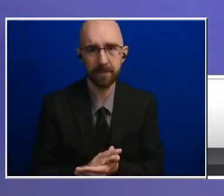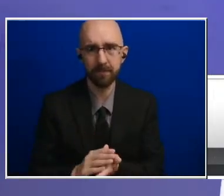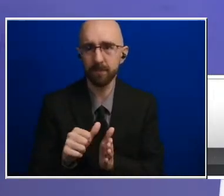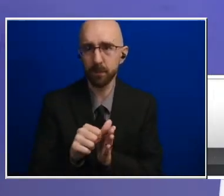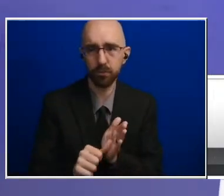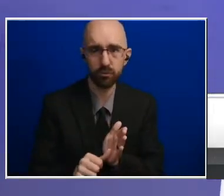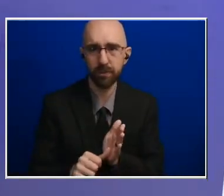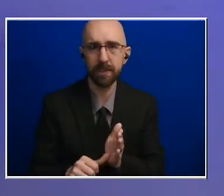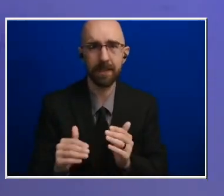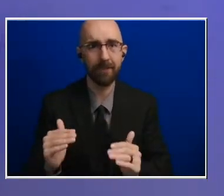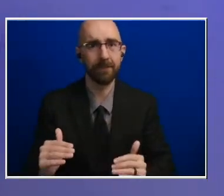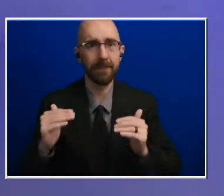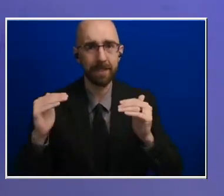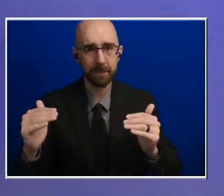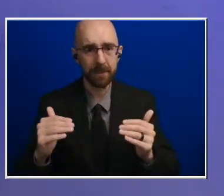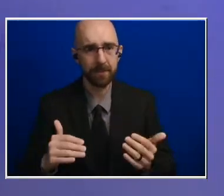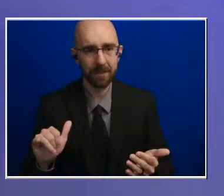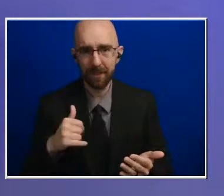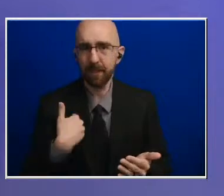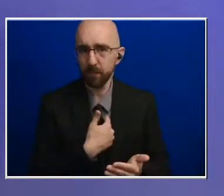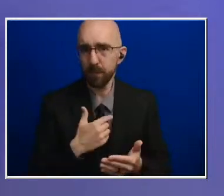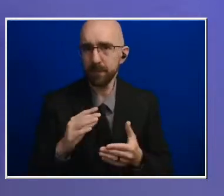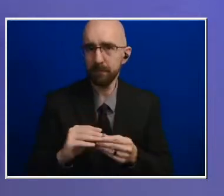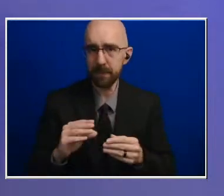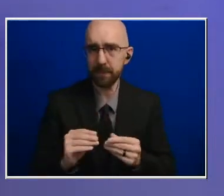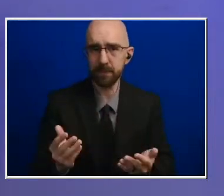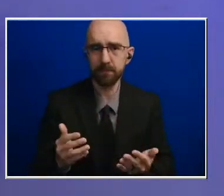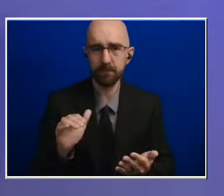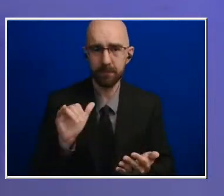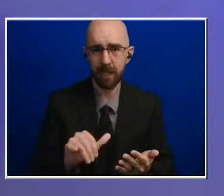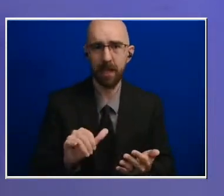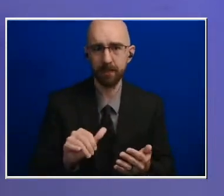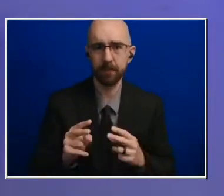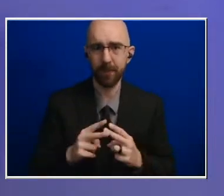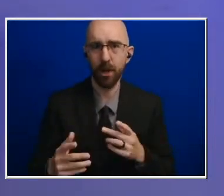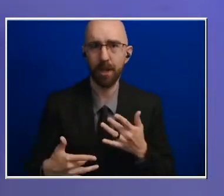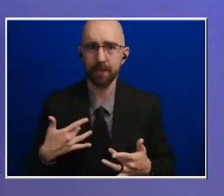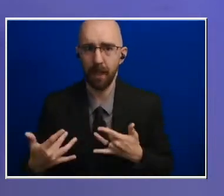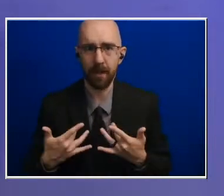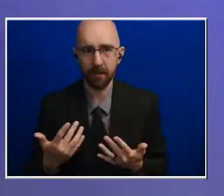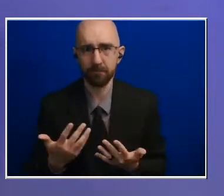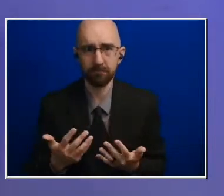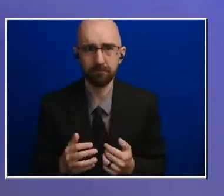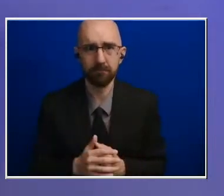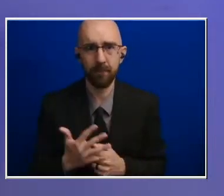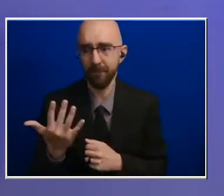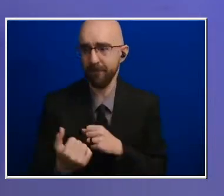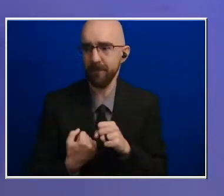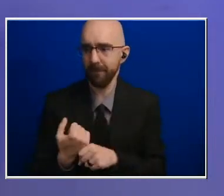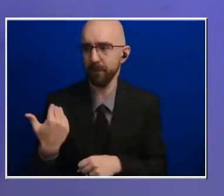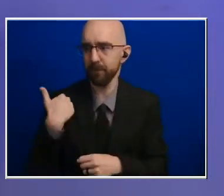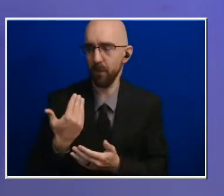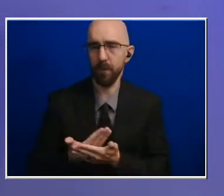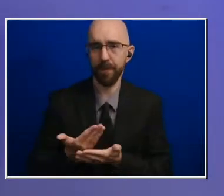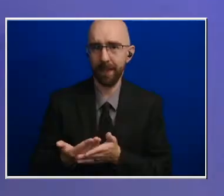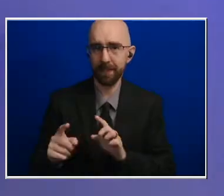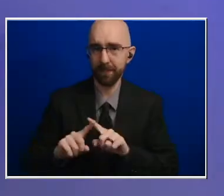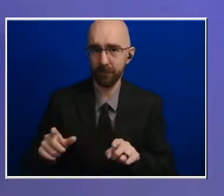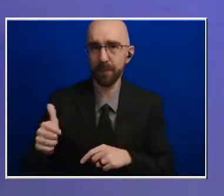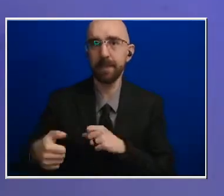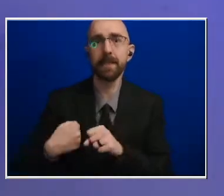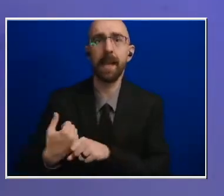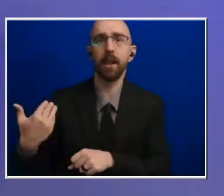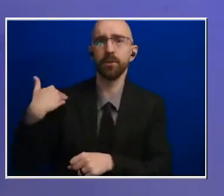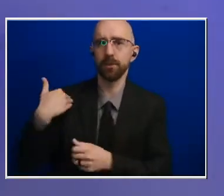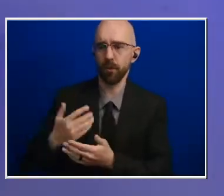advancing as we speak, and I think that that's been very, very exciting. So, you know, 5 years ago, things were different. 10 years ago, things were different. So